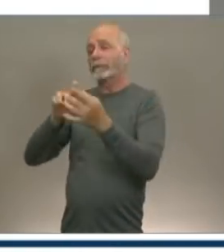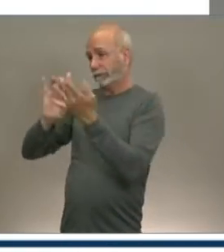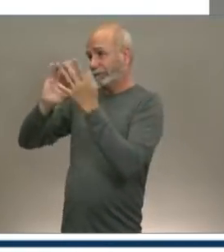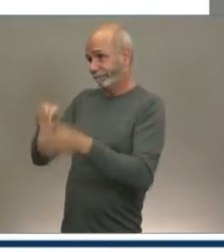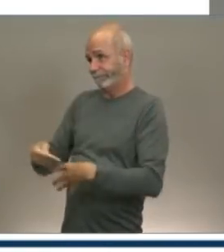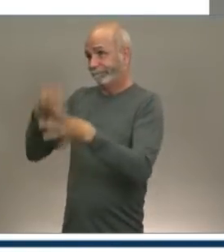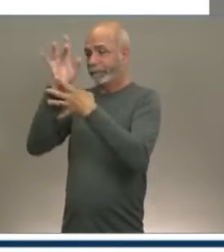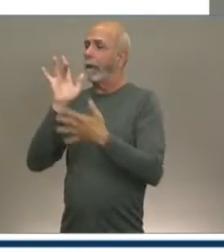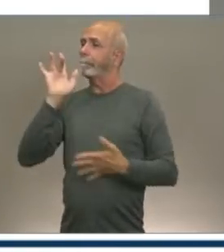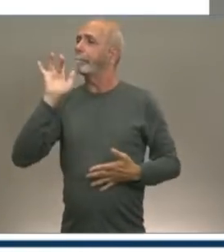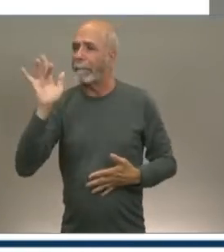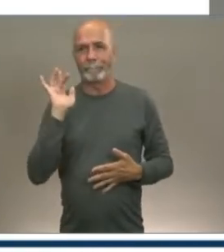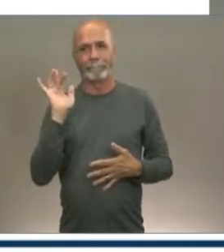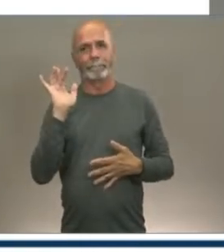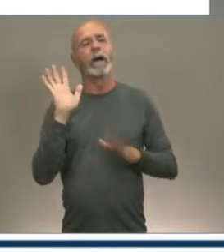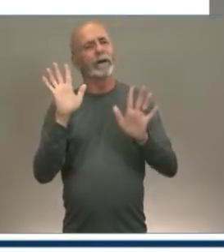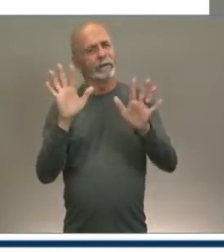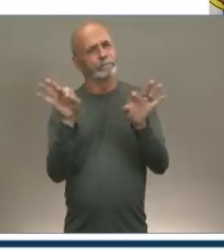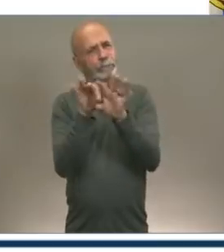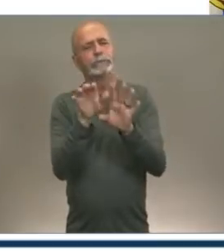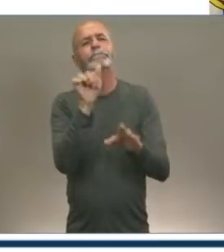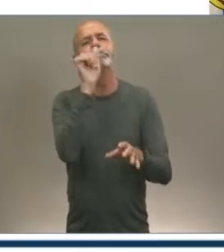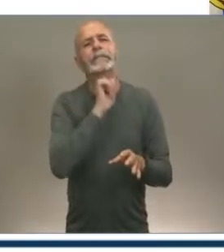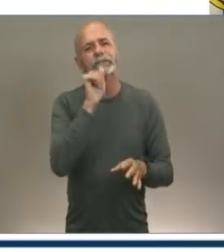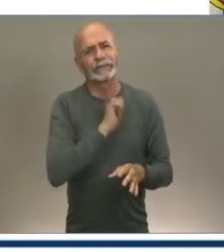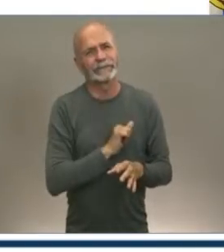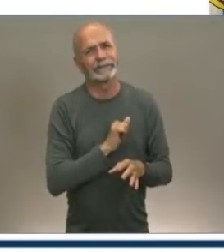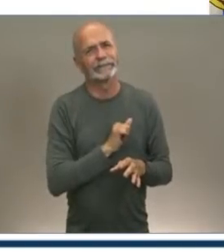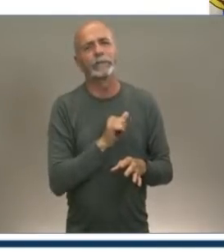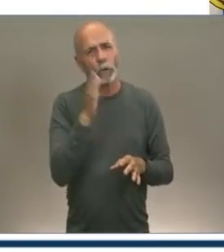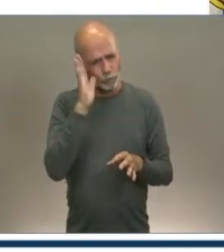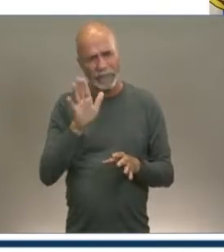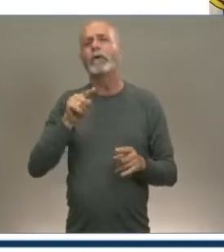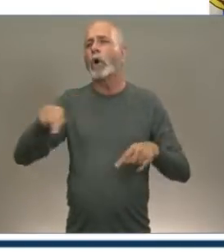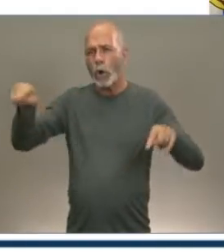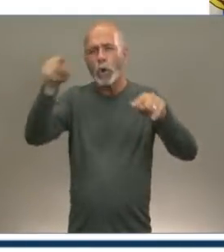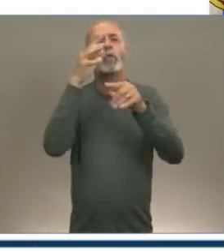get their opportunity. Next question will go to CBC's Carolyn Ray.